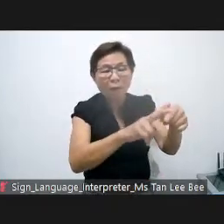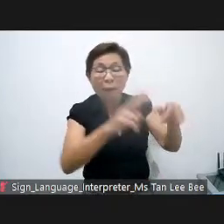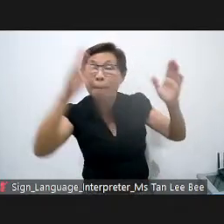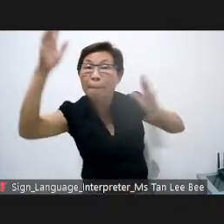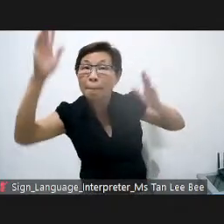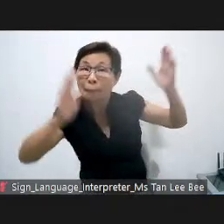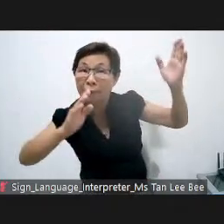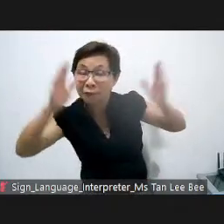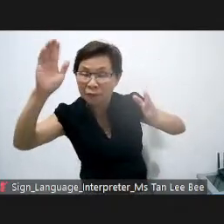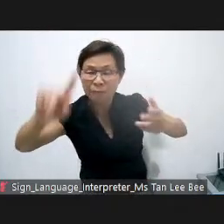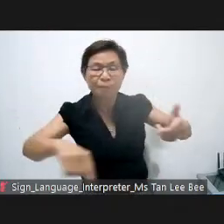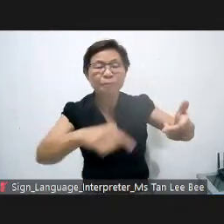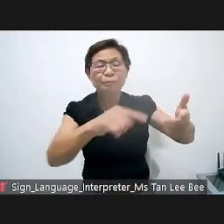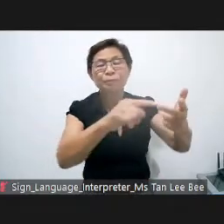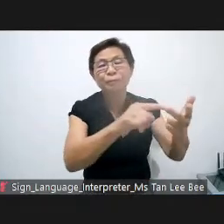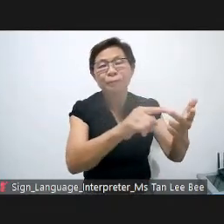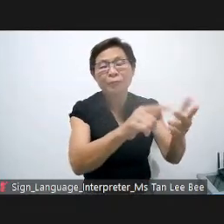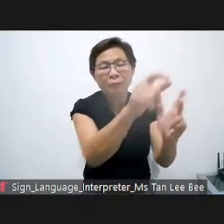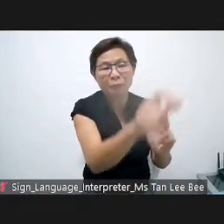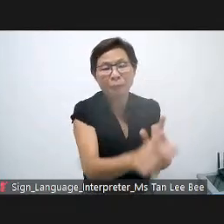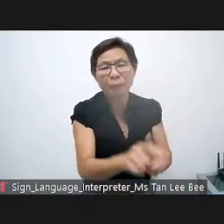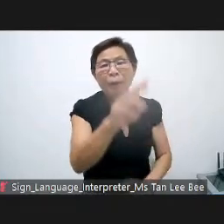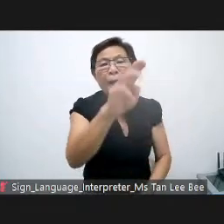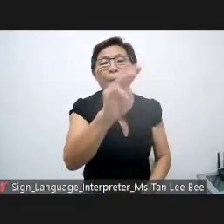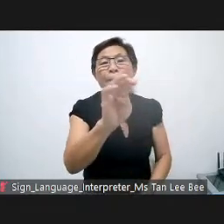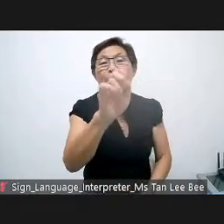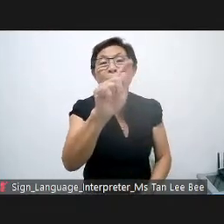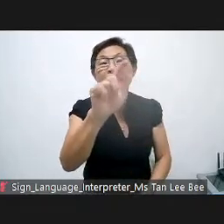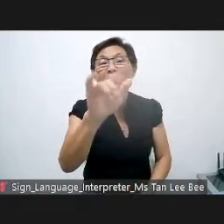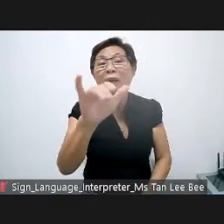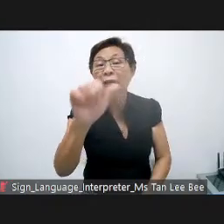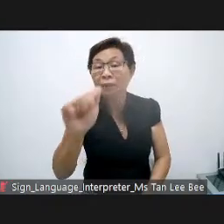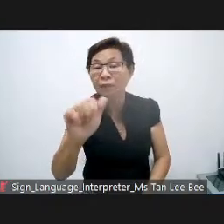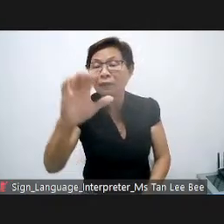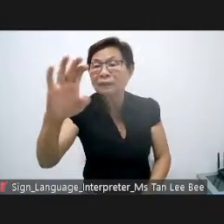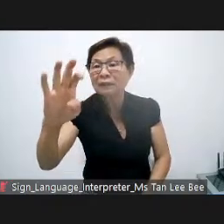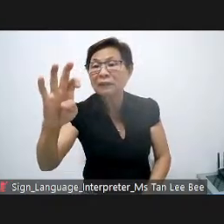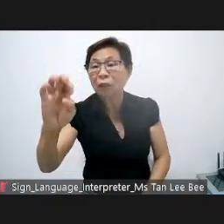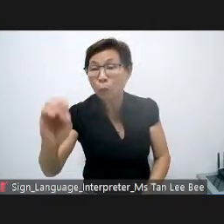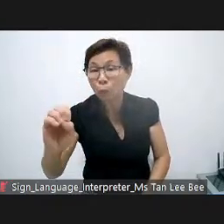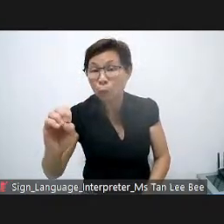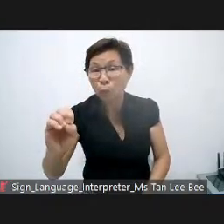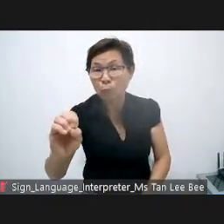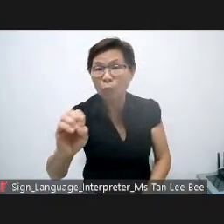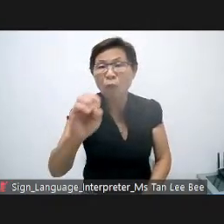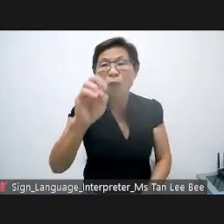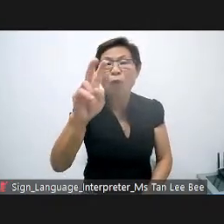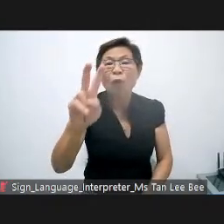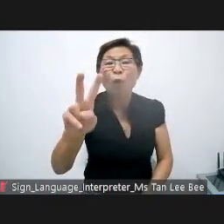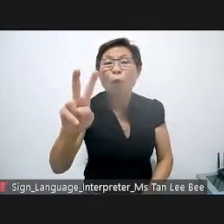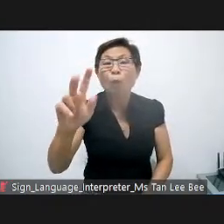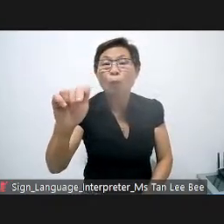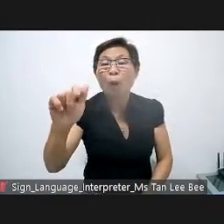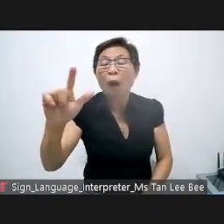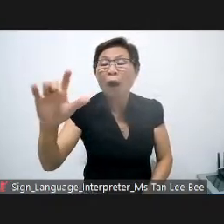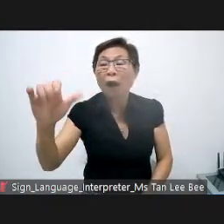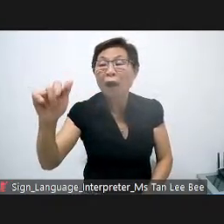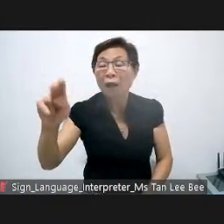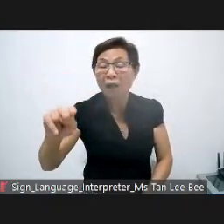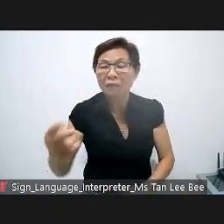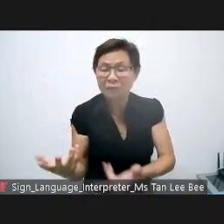Malaysia, Miss Metawi, CEO of Vulcan Coalition